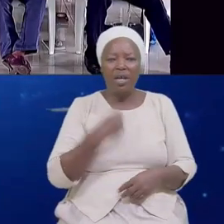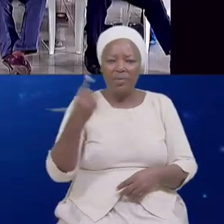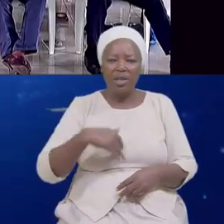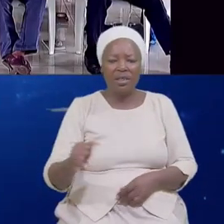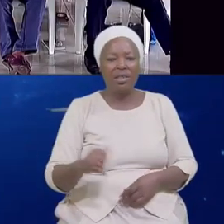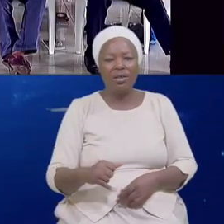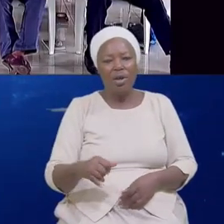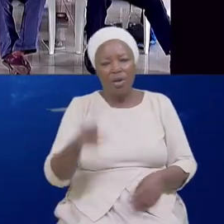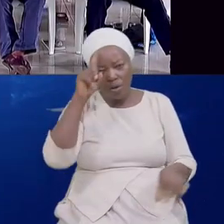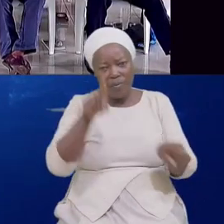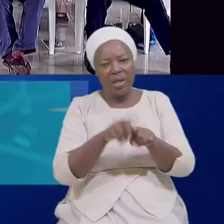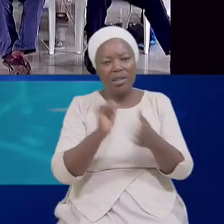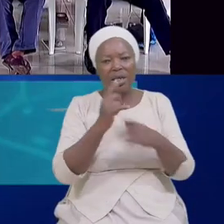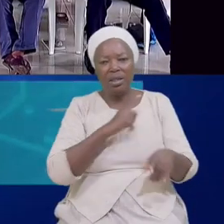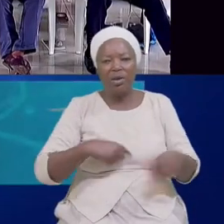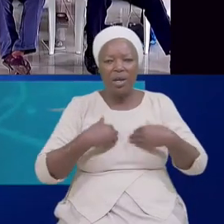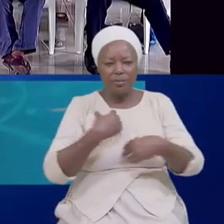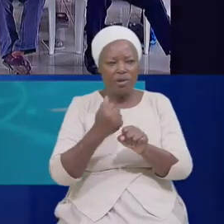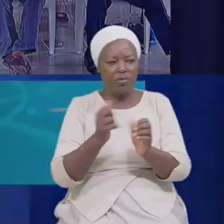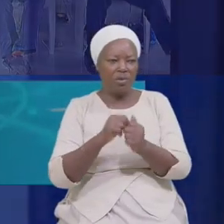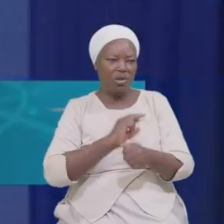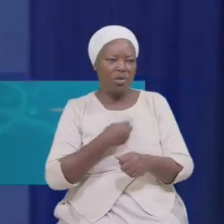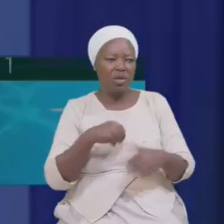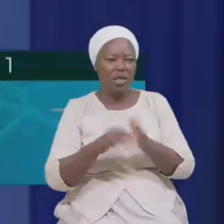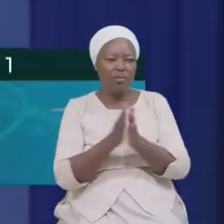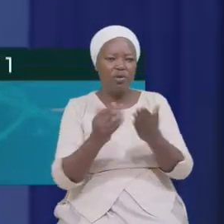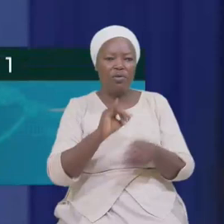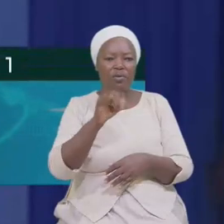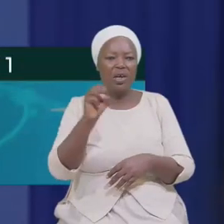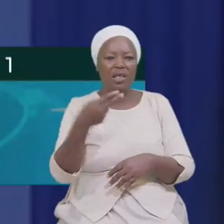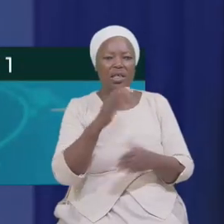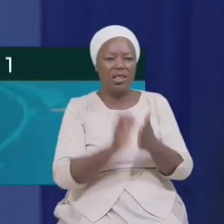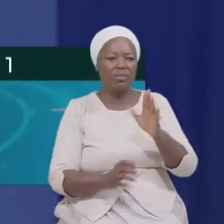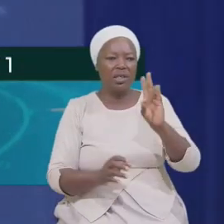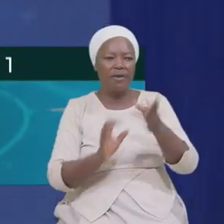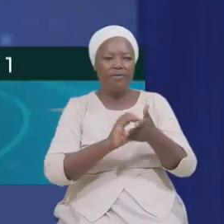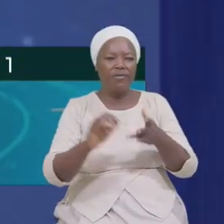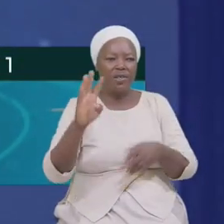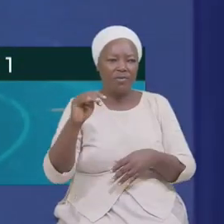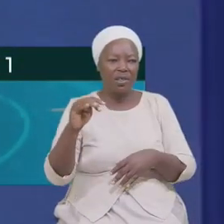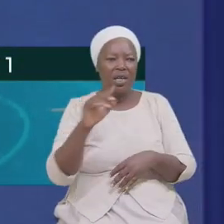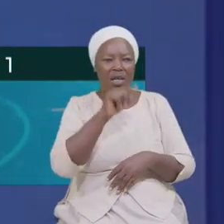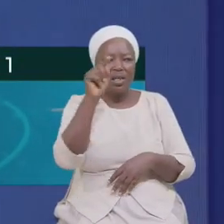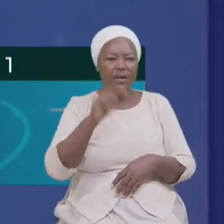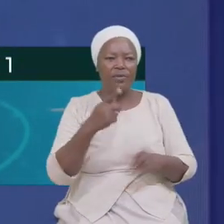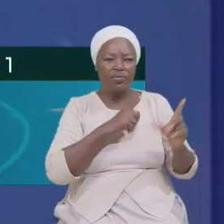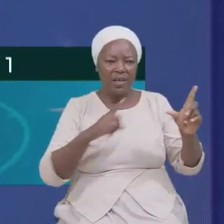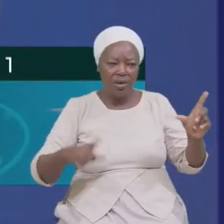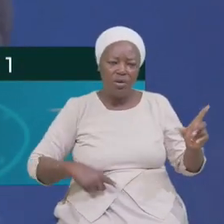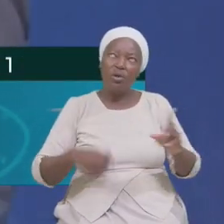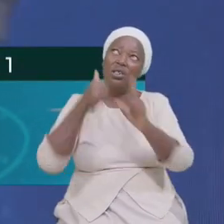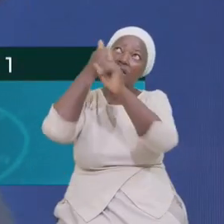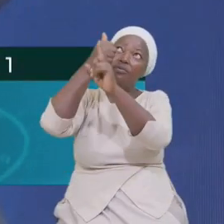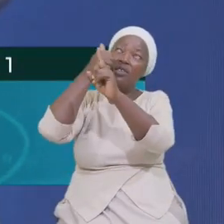with us. It tells us in Isaiah chapter 7 and in verse 14, it says, therefore the Lord